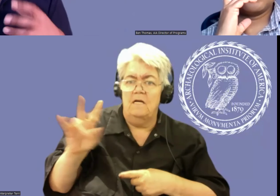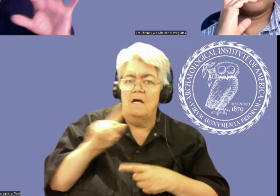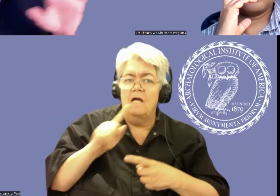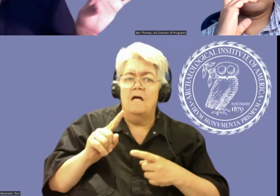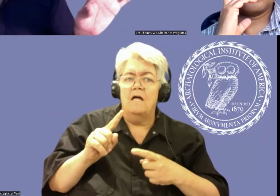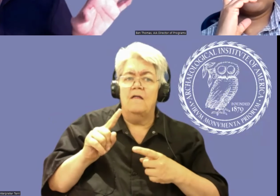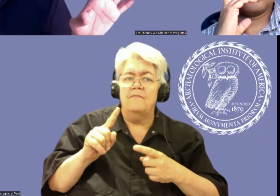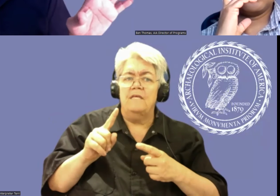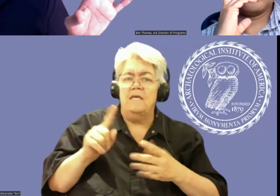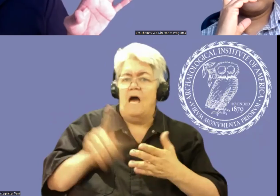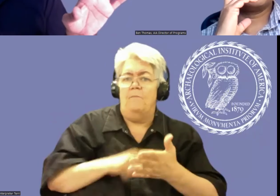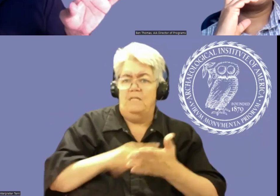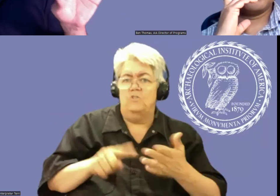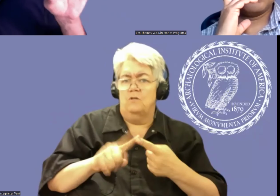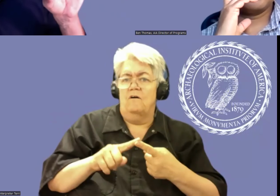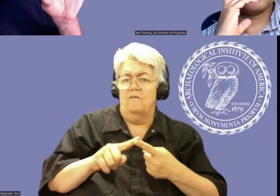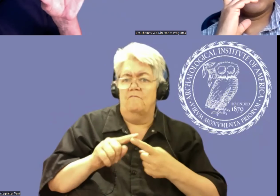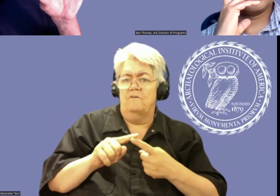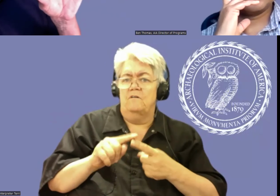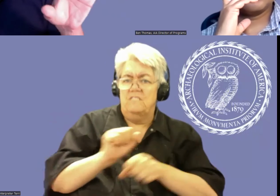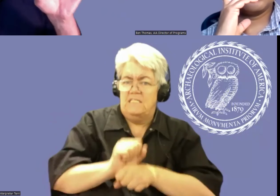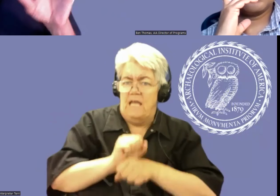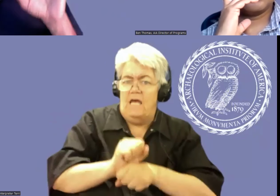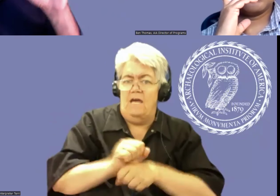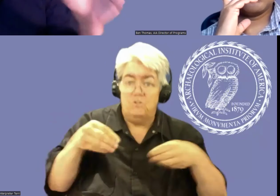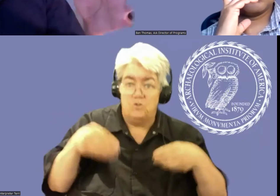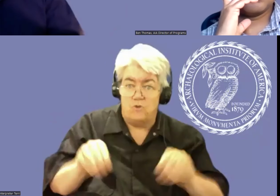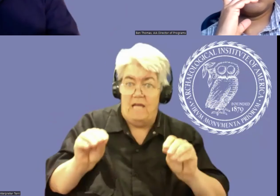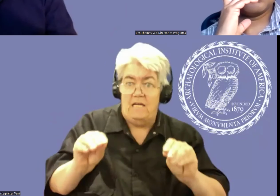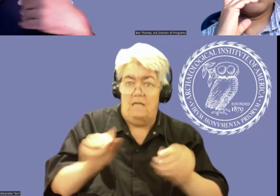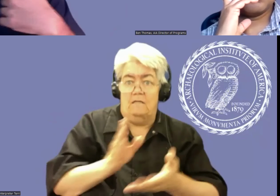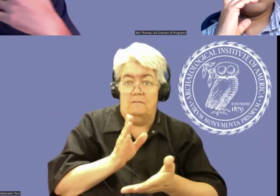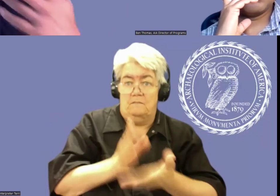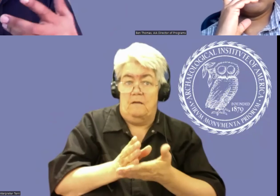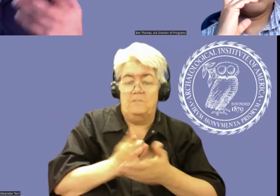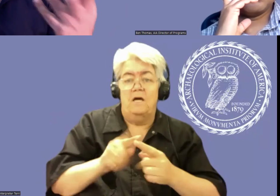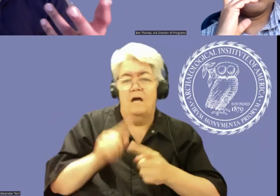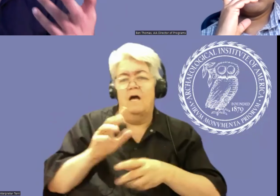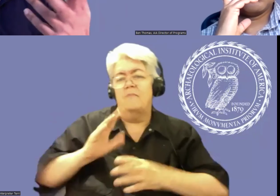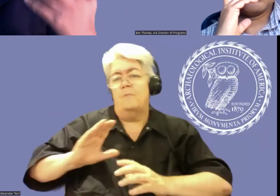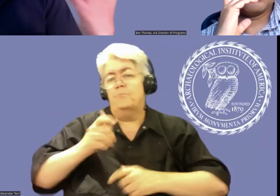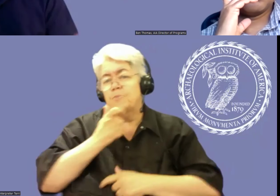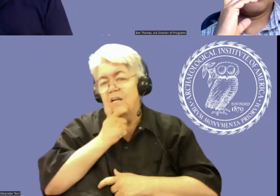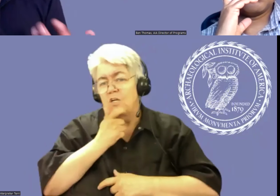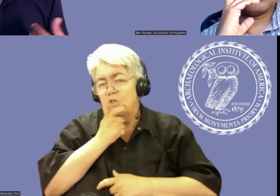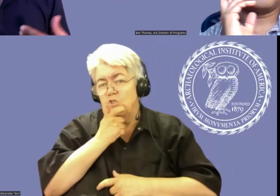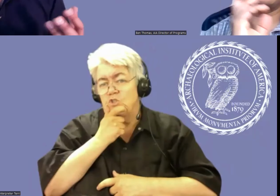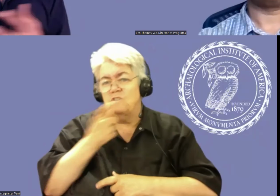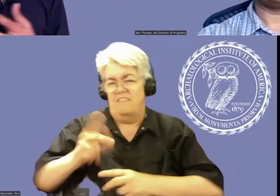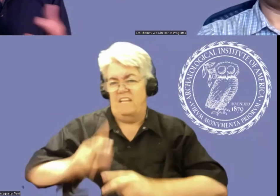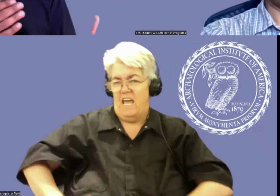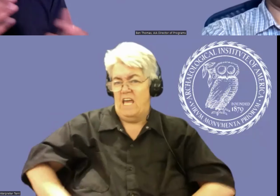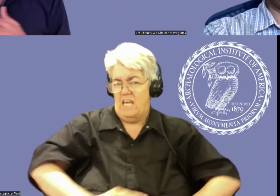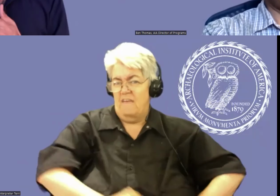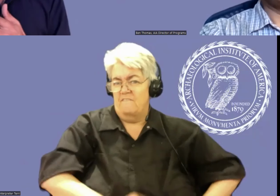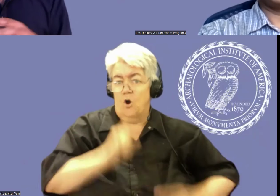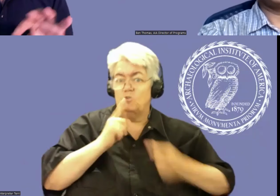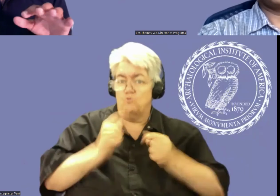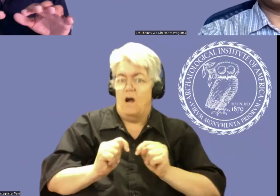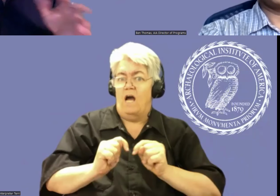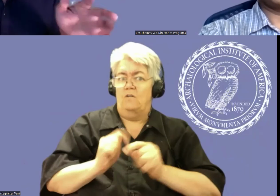and slave, uh, takes place. And the British in particular, British Navy are doing, making efforts to, to stop the